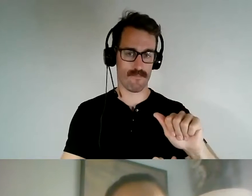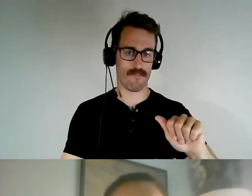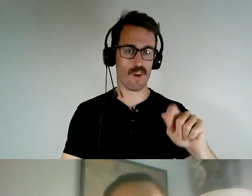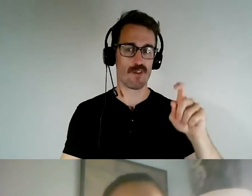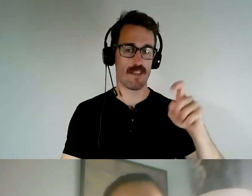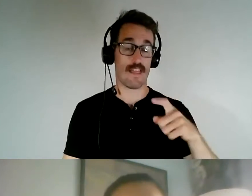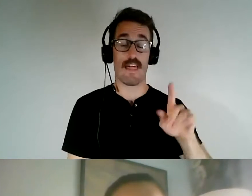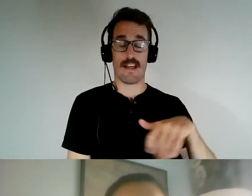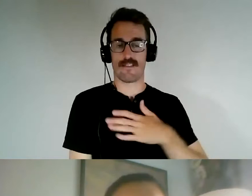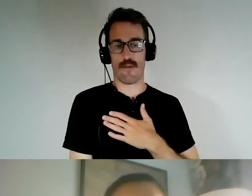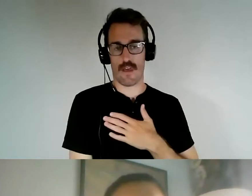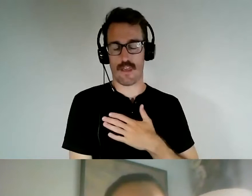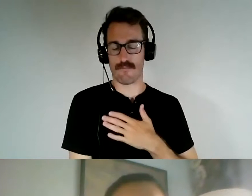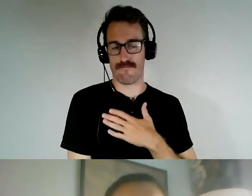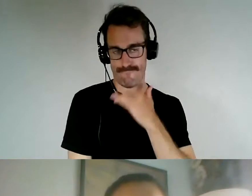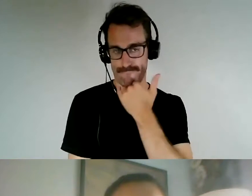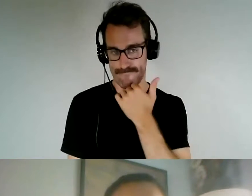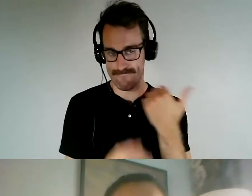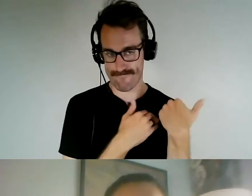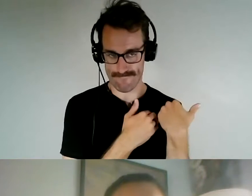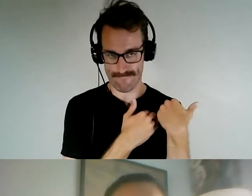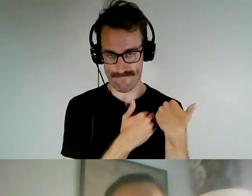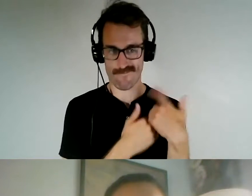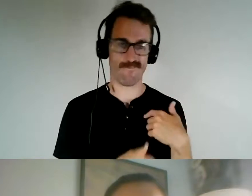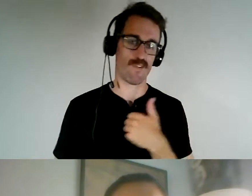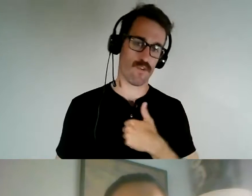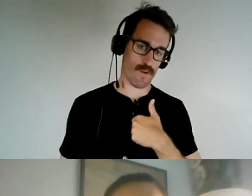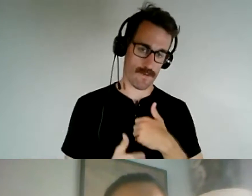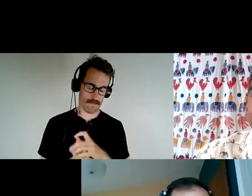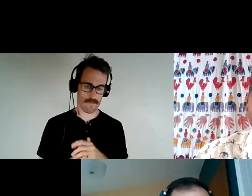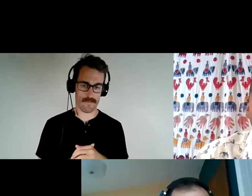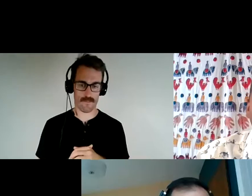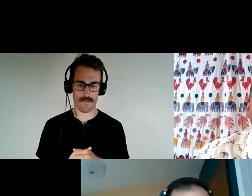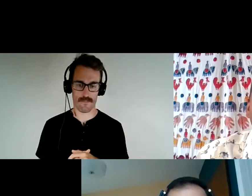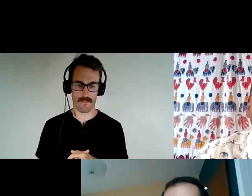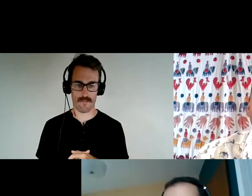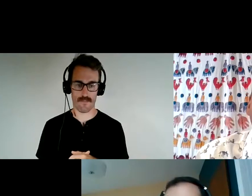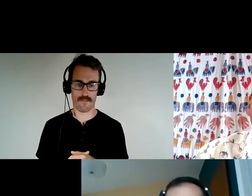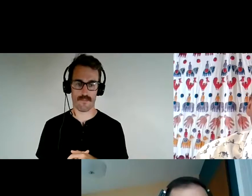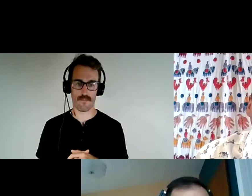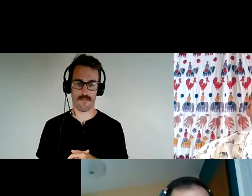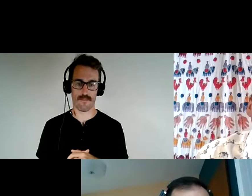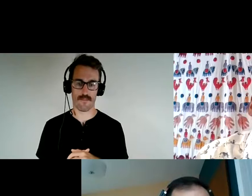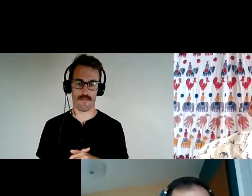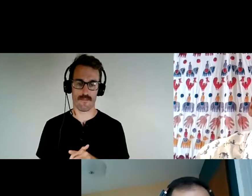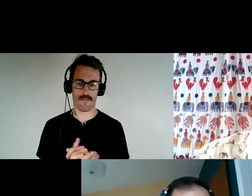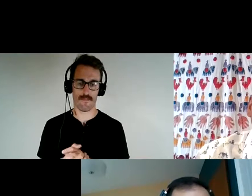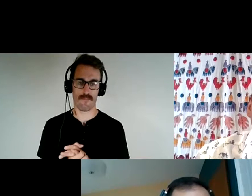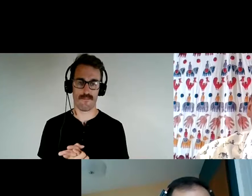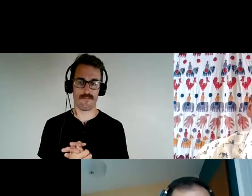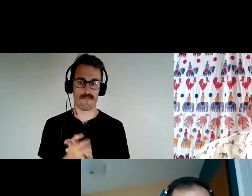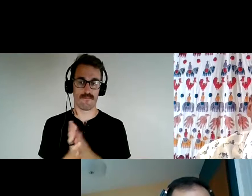was on me, and my apologies to asexual participants on here. And for people